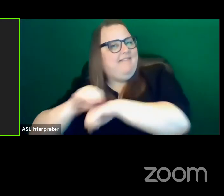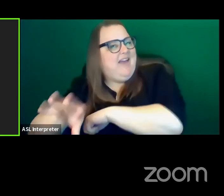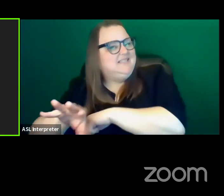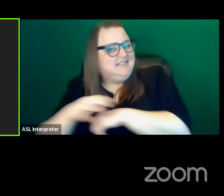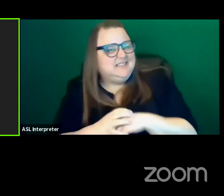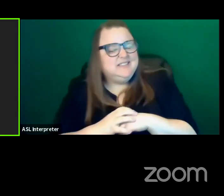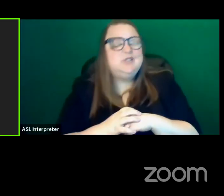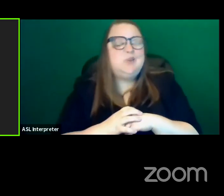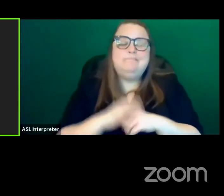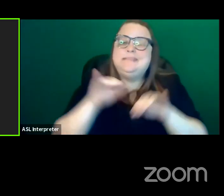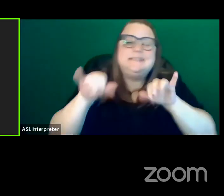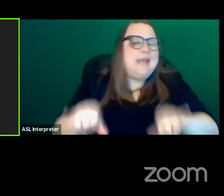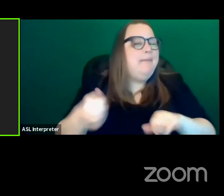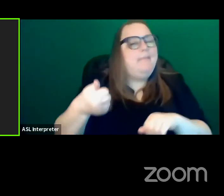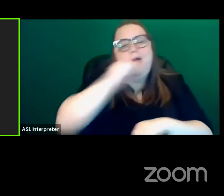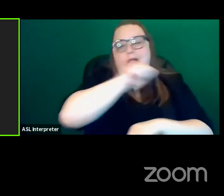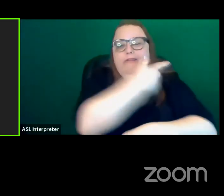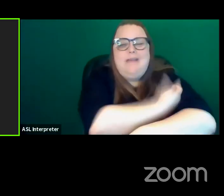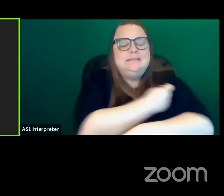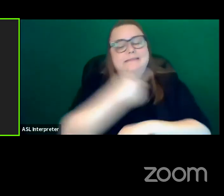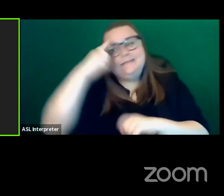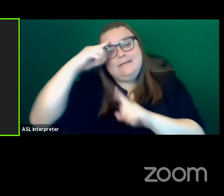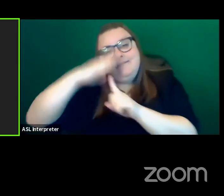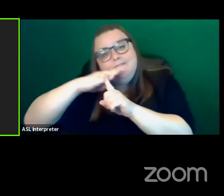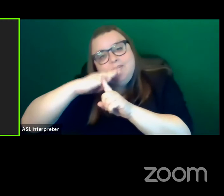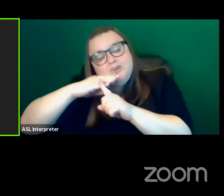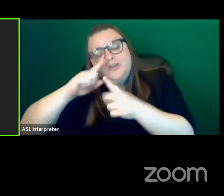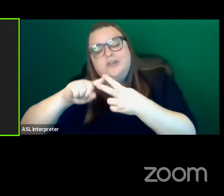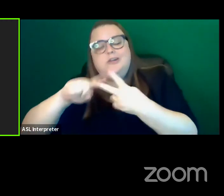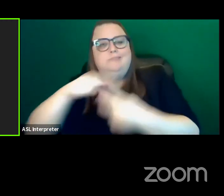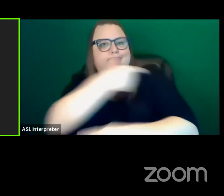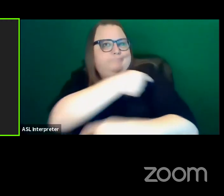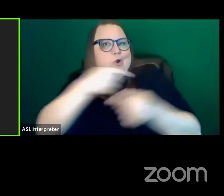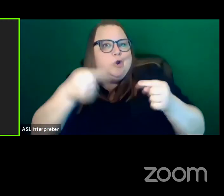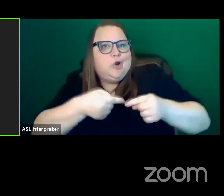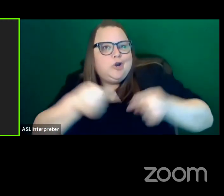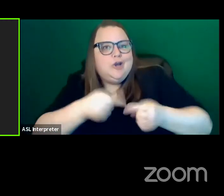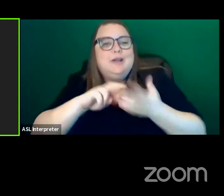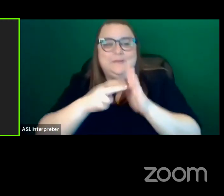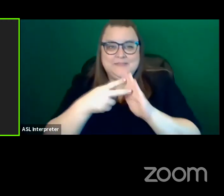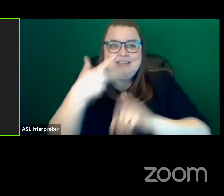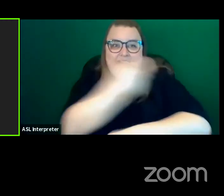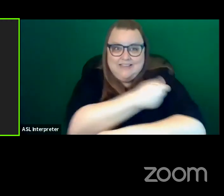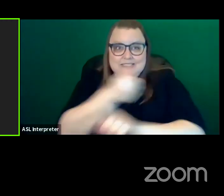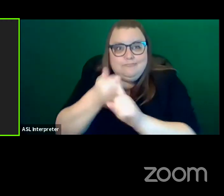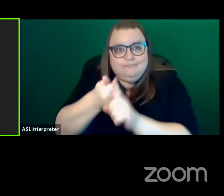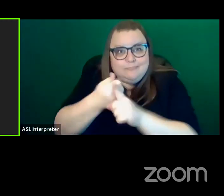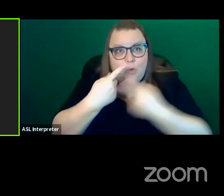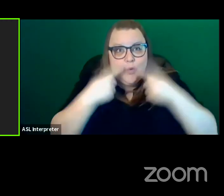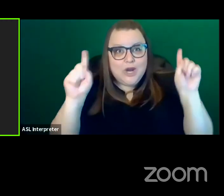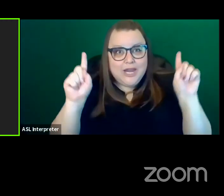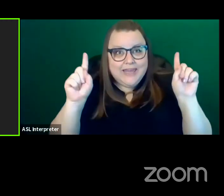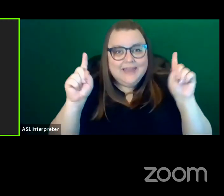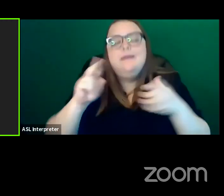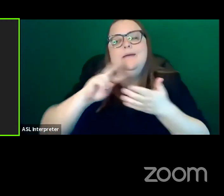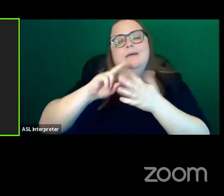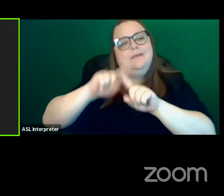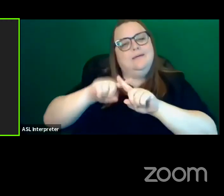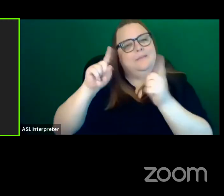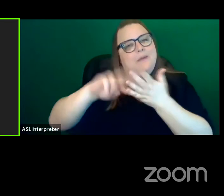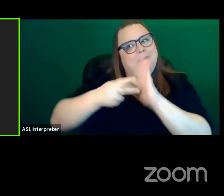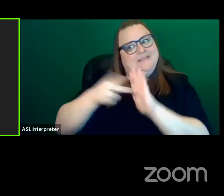and a sore arm are indication the vaccine is doing its job, but it may impact our medical workforce's ability to do theirs